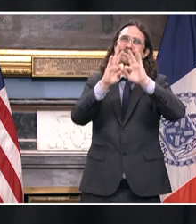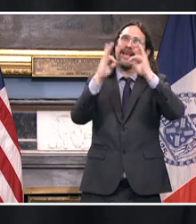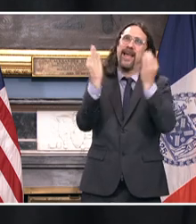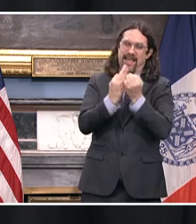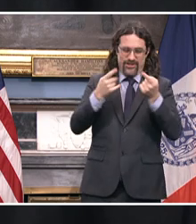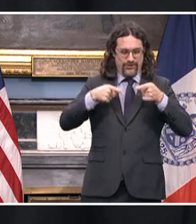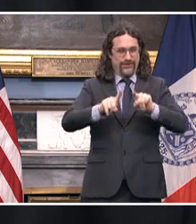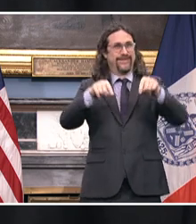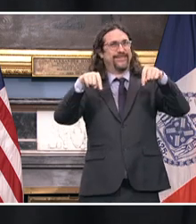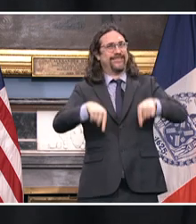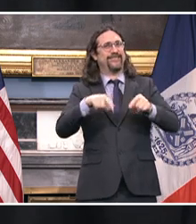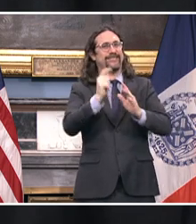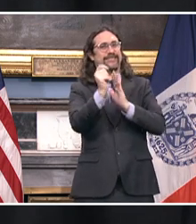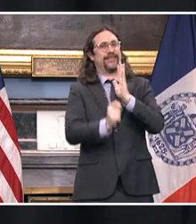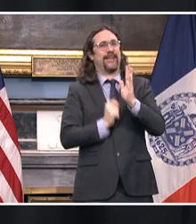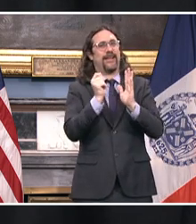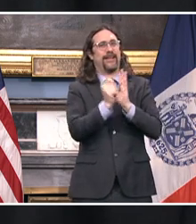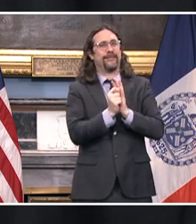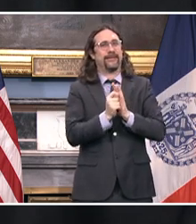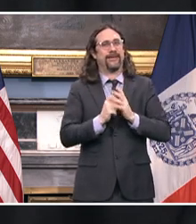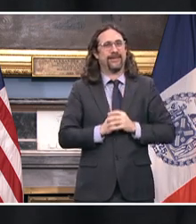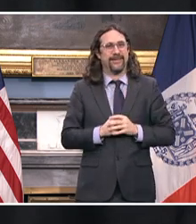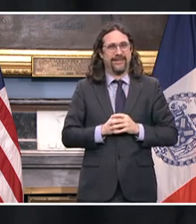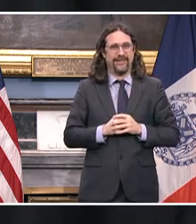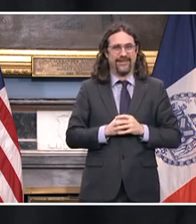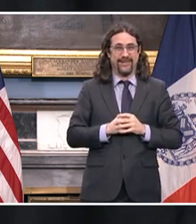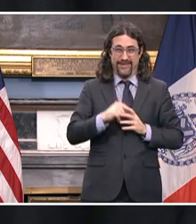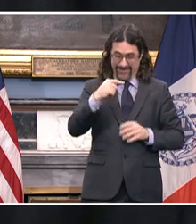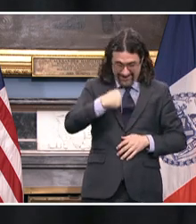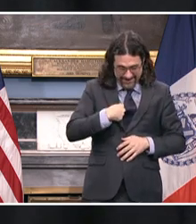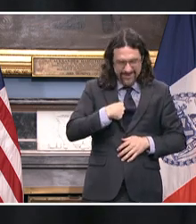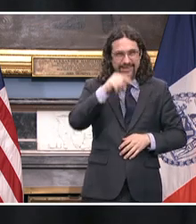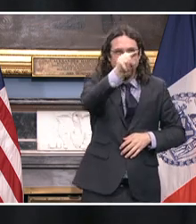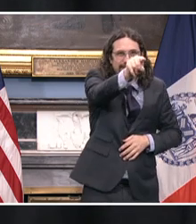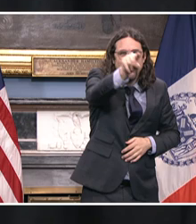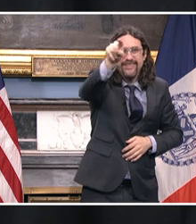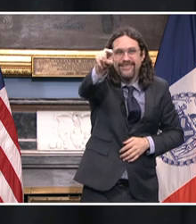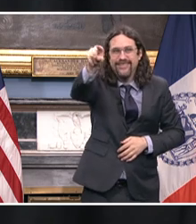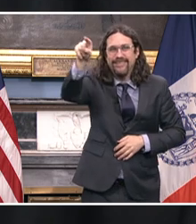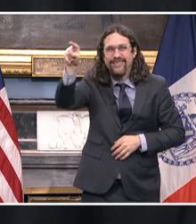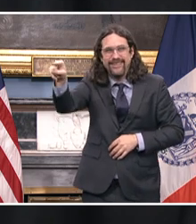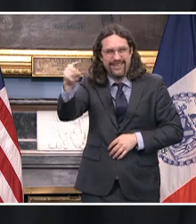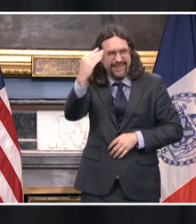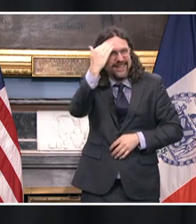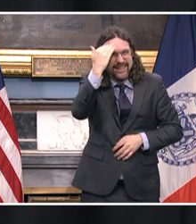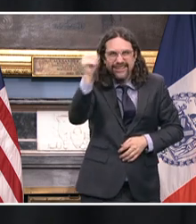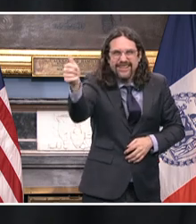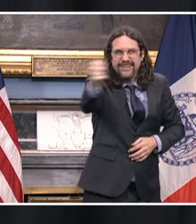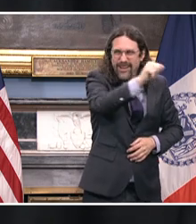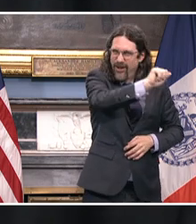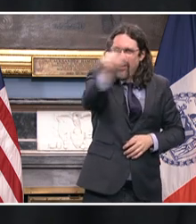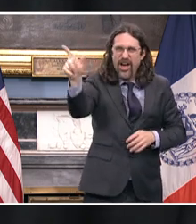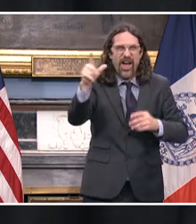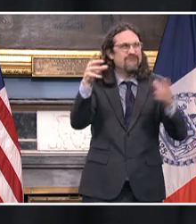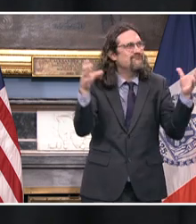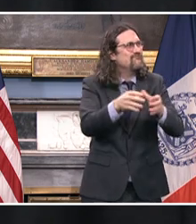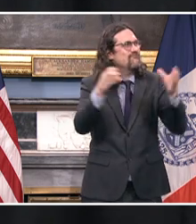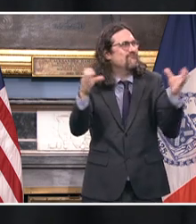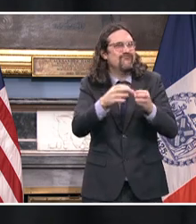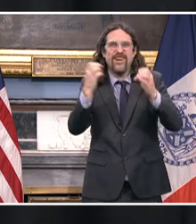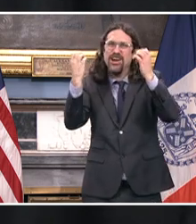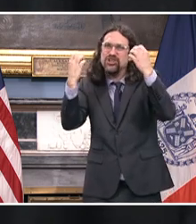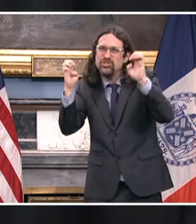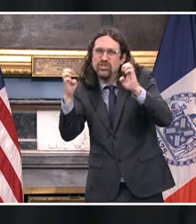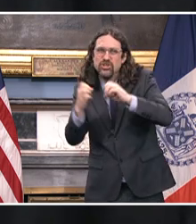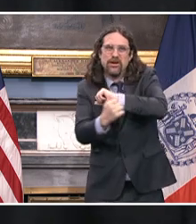of us, when I say to you, think about Easter, think about Passover, you have memories going back to your whole life, your childhood. And for the